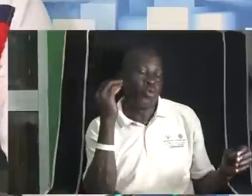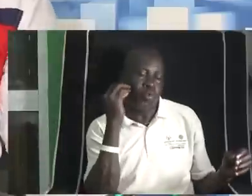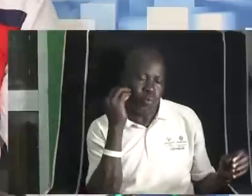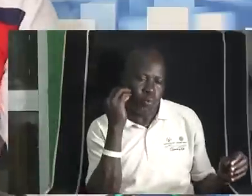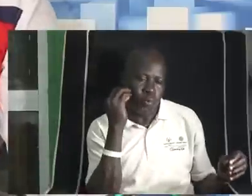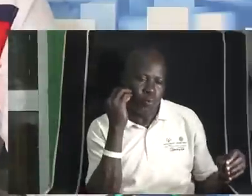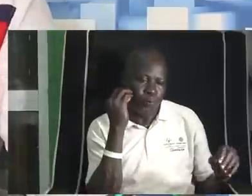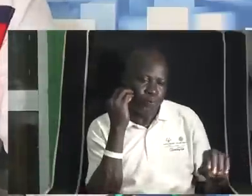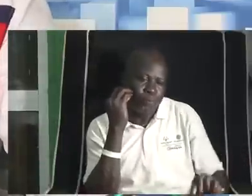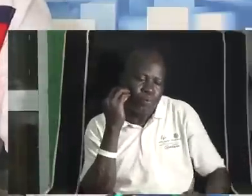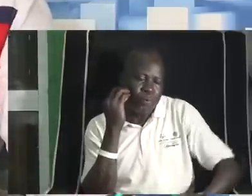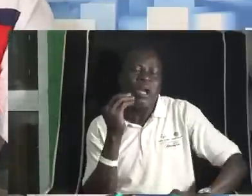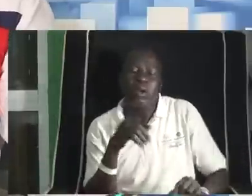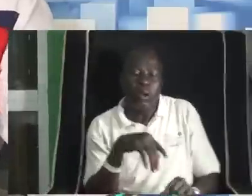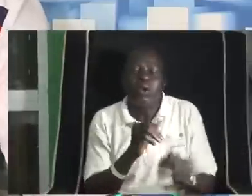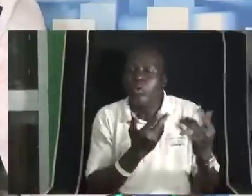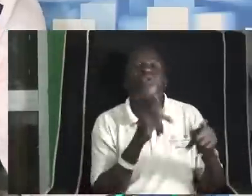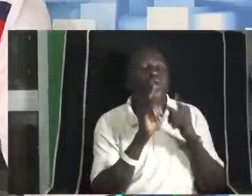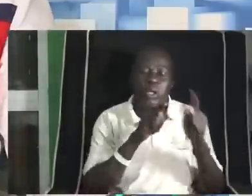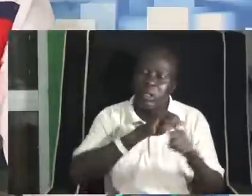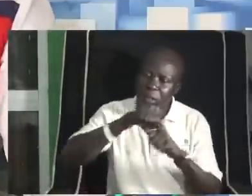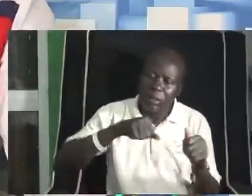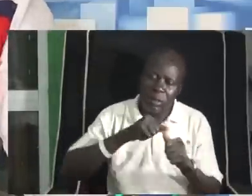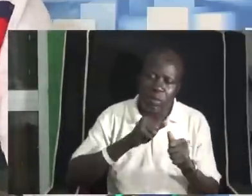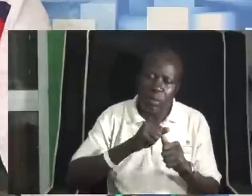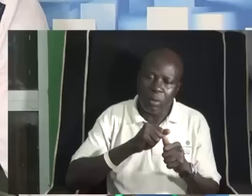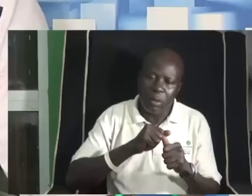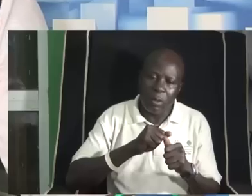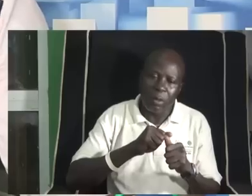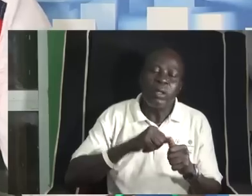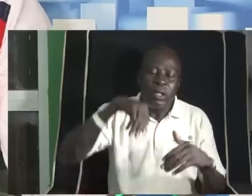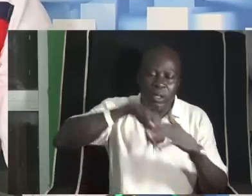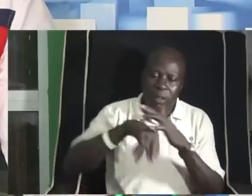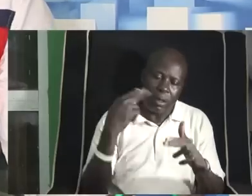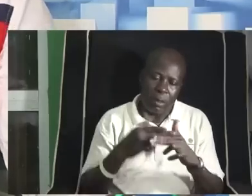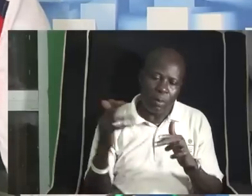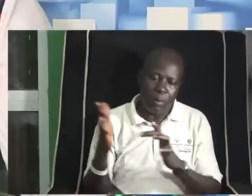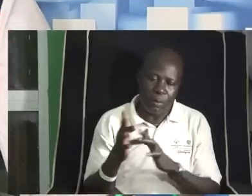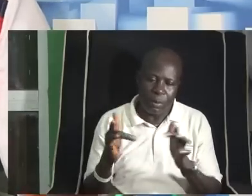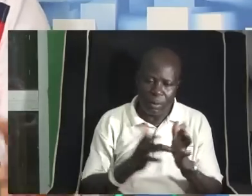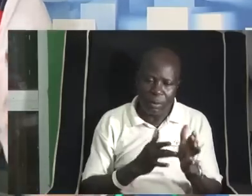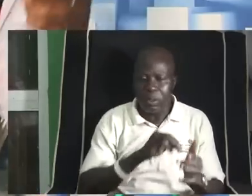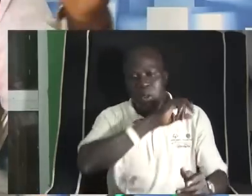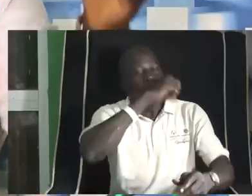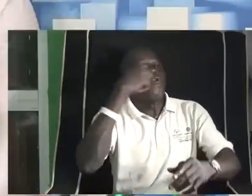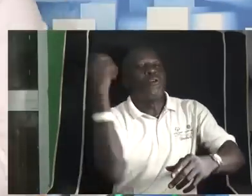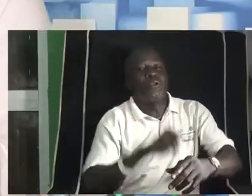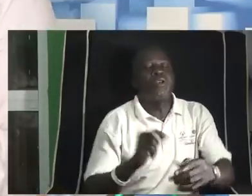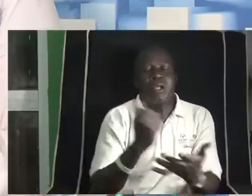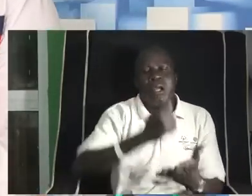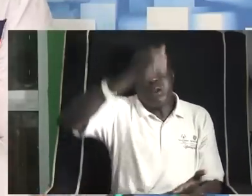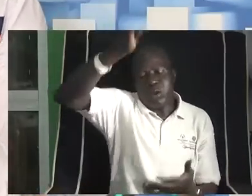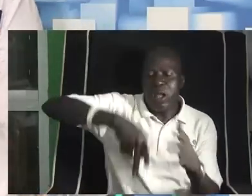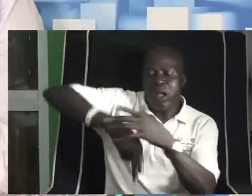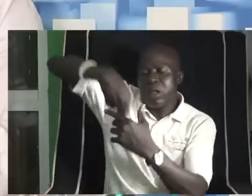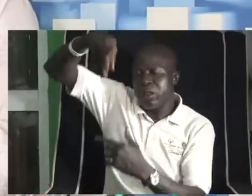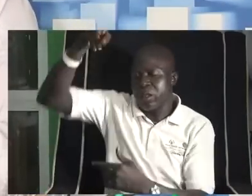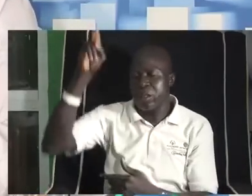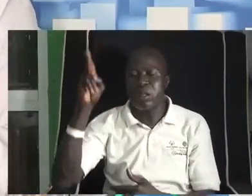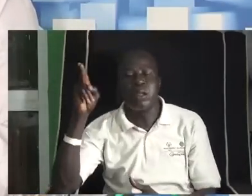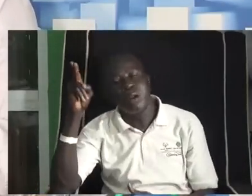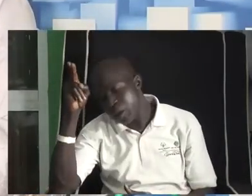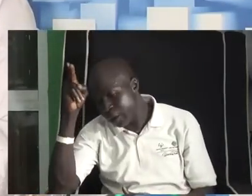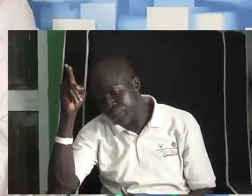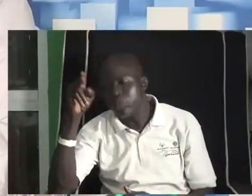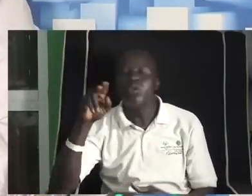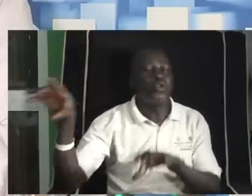Oh, lowo la nlu yi o. We're talking parable. Adi amanda ya ka. In the name of Jesus. And say ma gbe aye e dide.